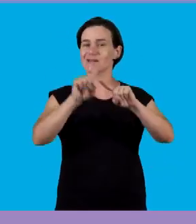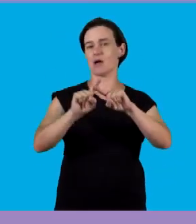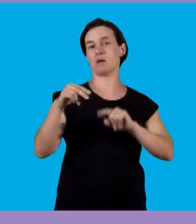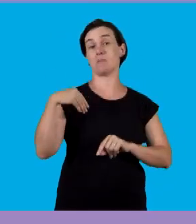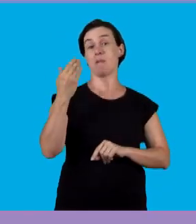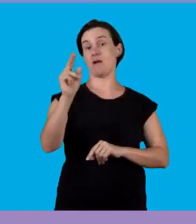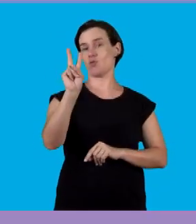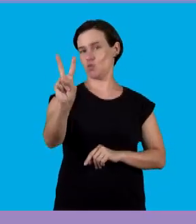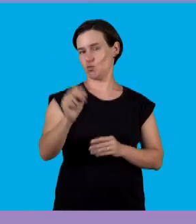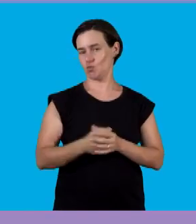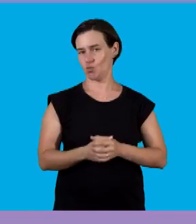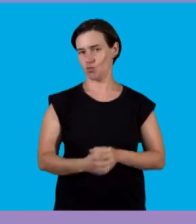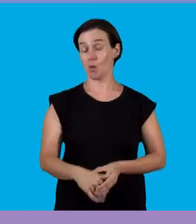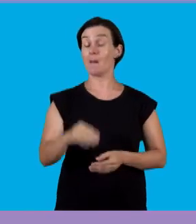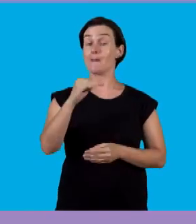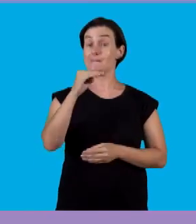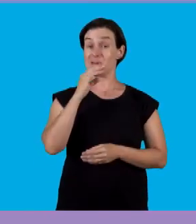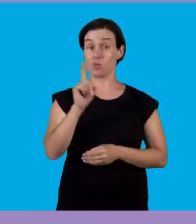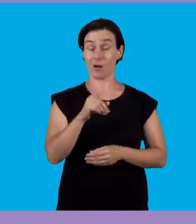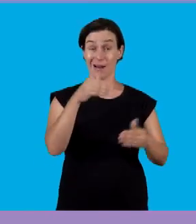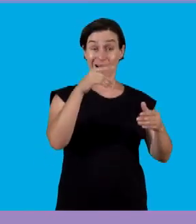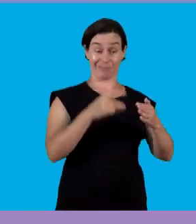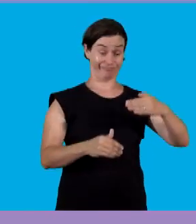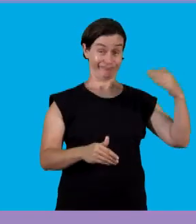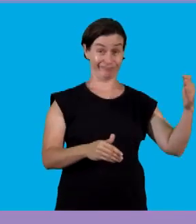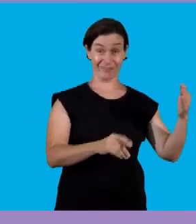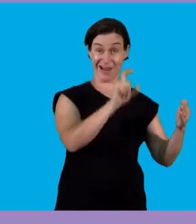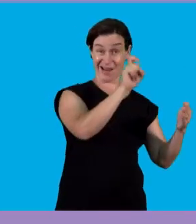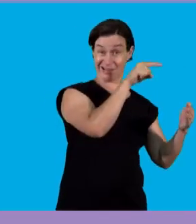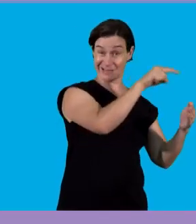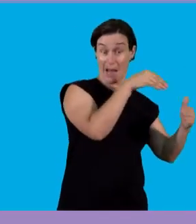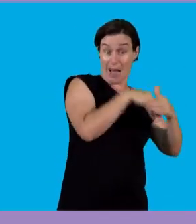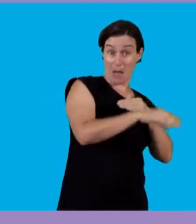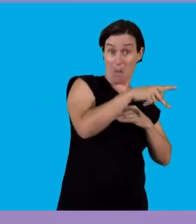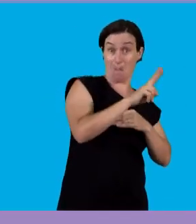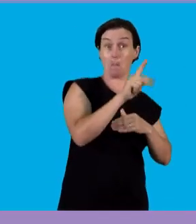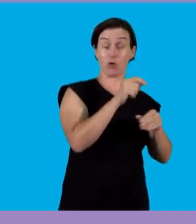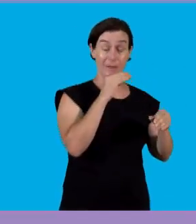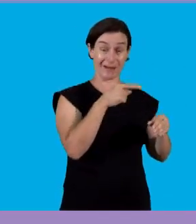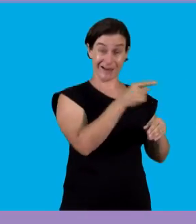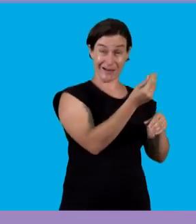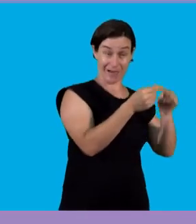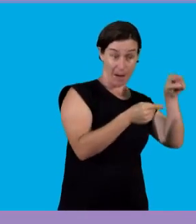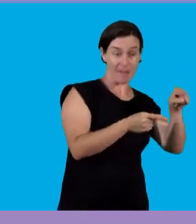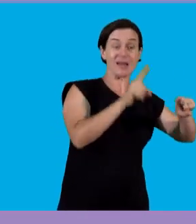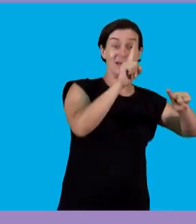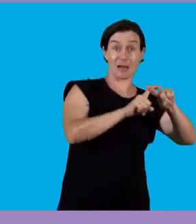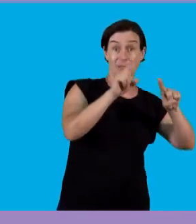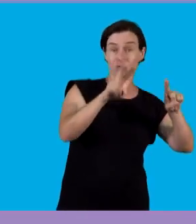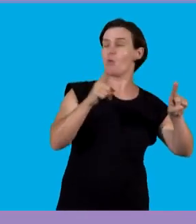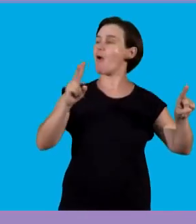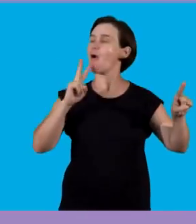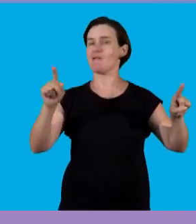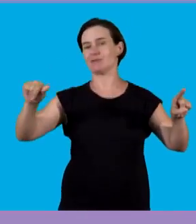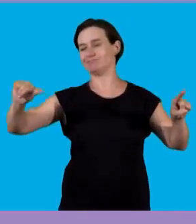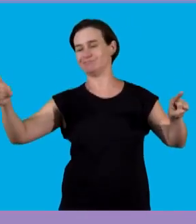that our output values have now our input values have been multiplied by 2 to get our